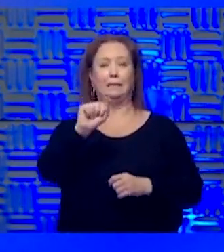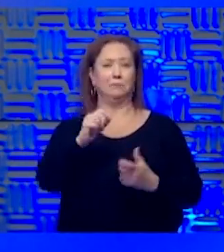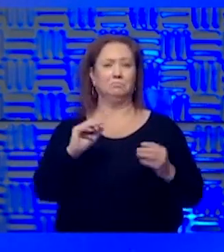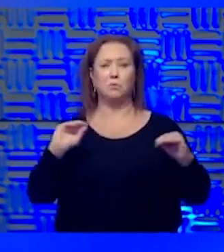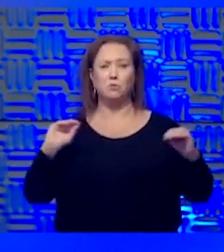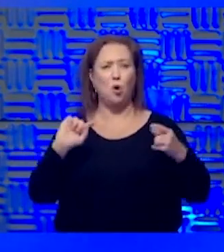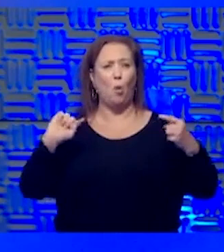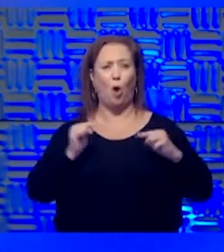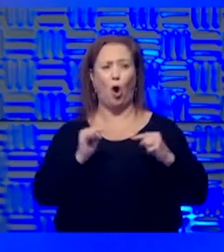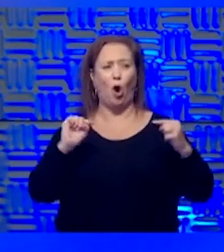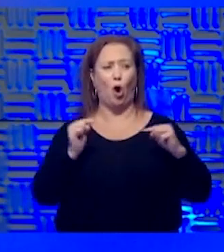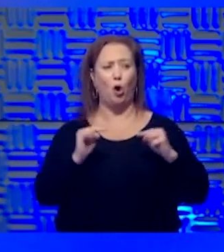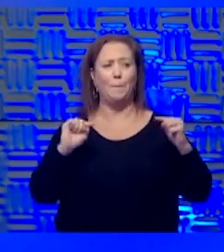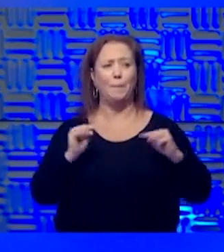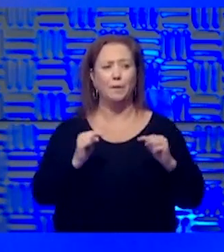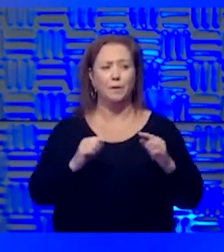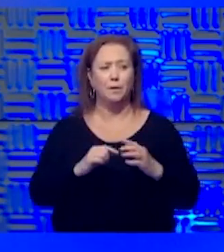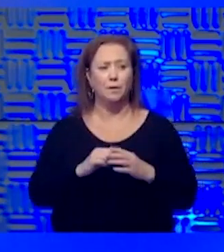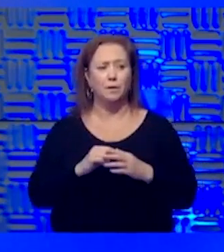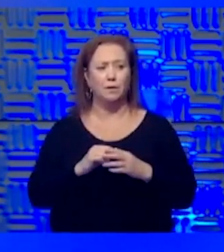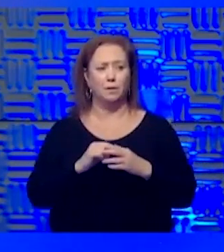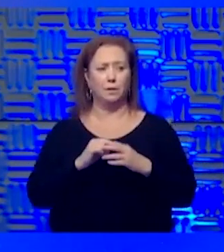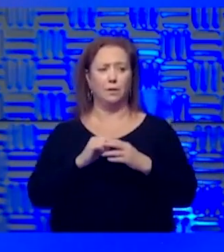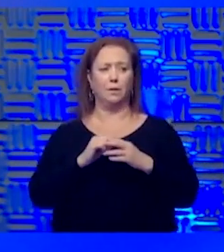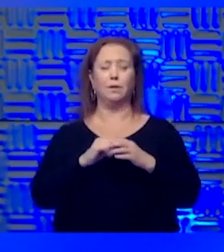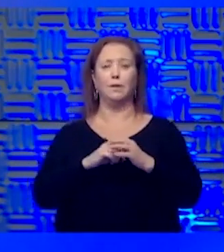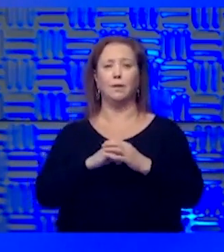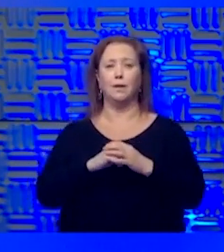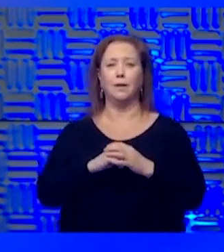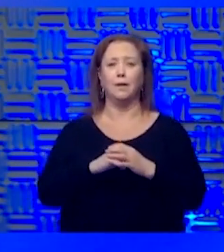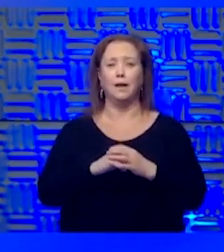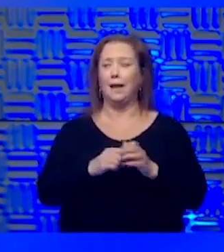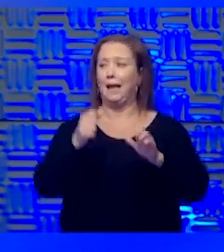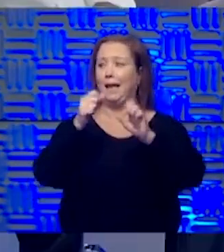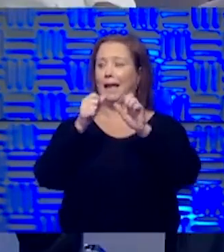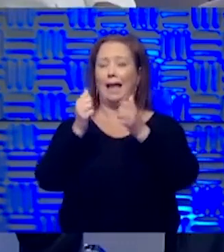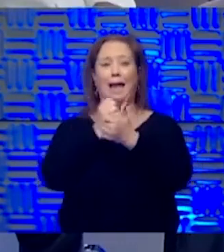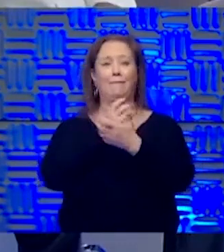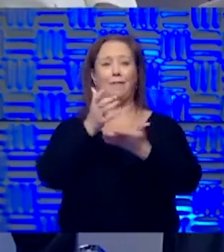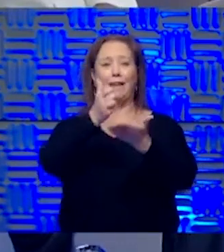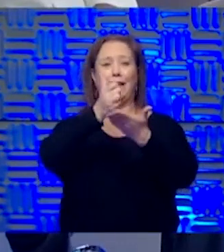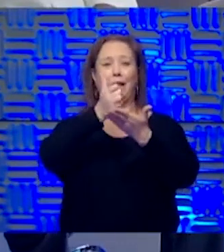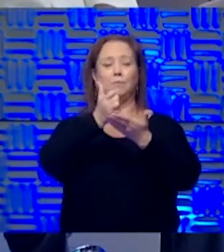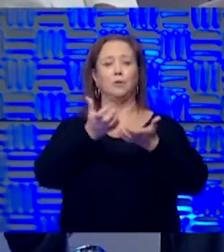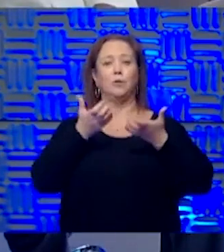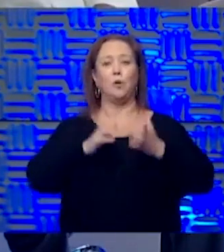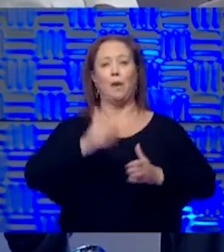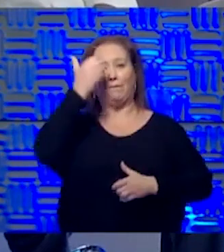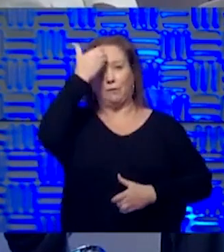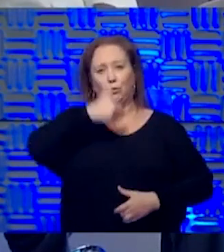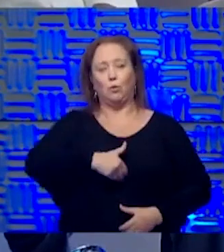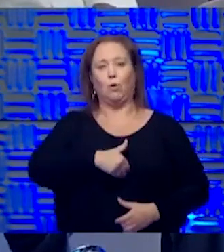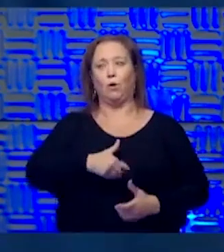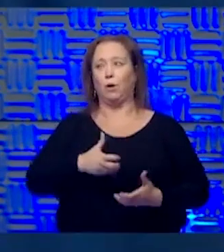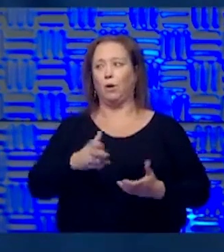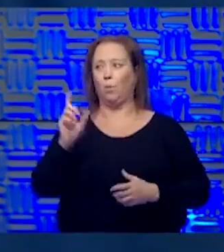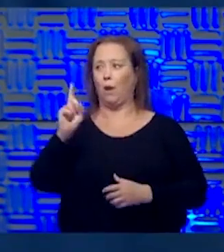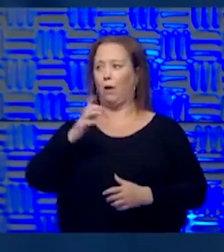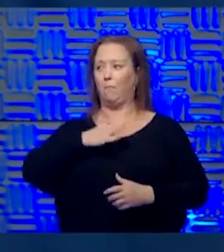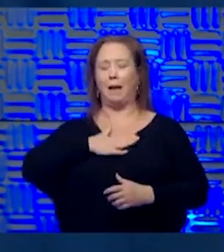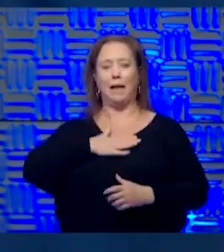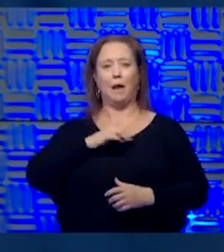harm in wearing them. Yeah. So you're not going to hurt anything by doing it. Everything helps. You don't want to have a stroke, and you don't want to have. Where am mine? Oh, wait a